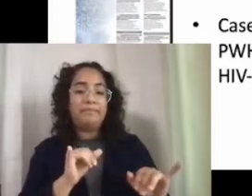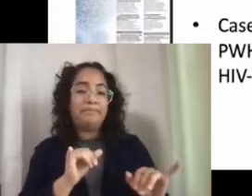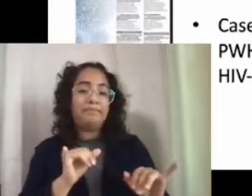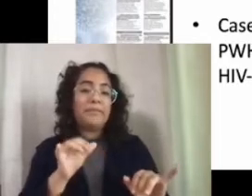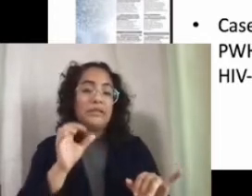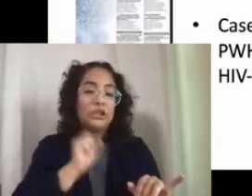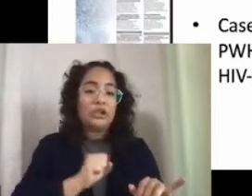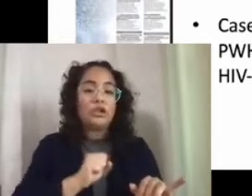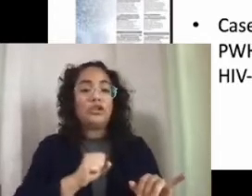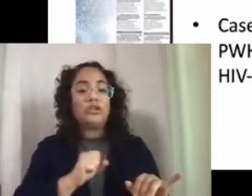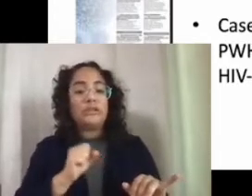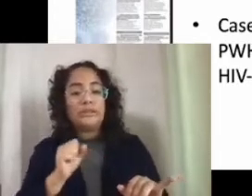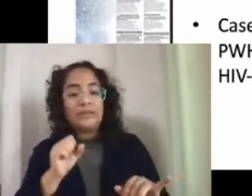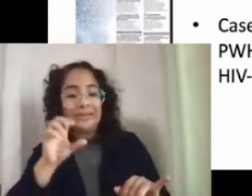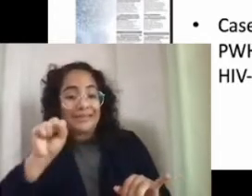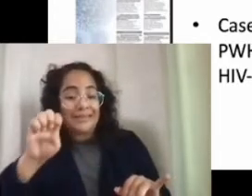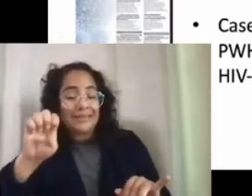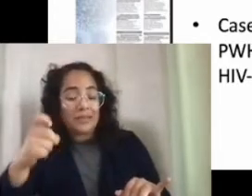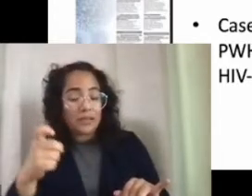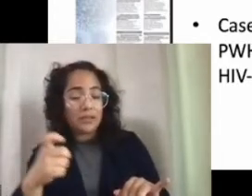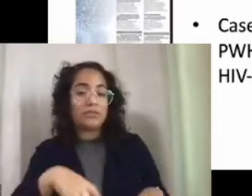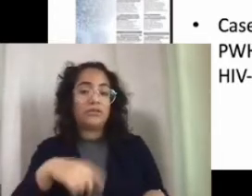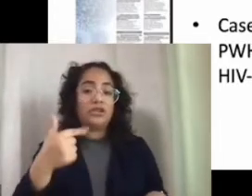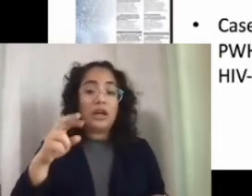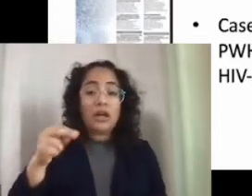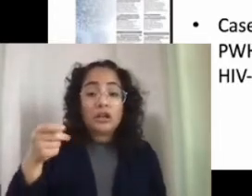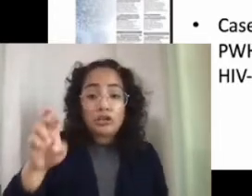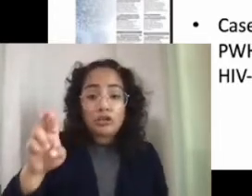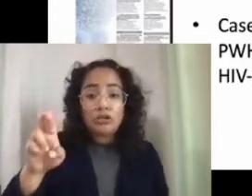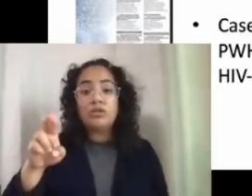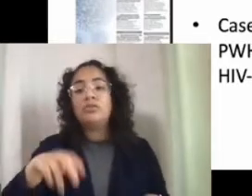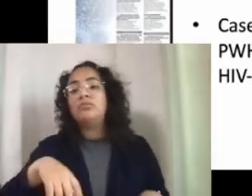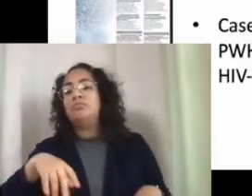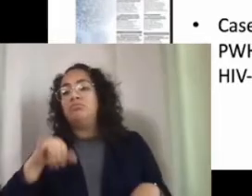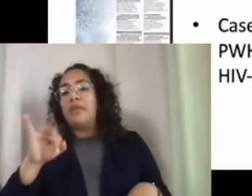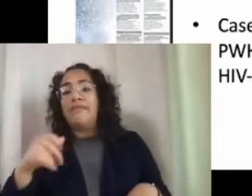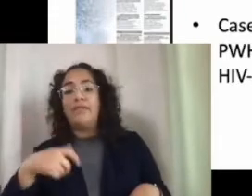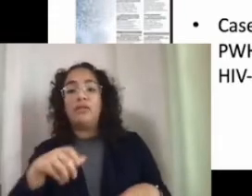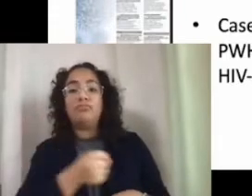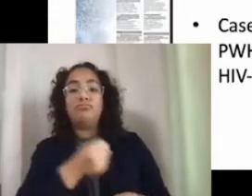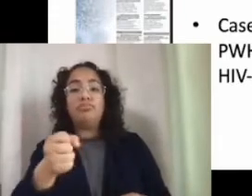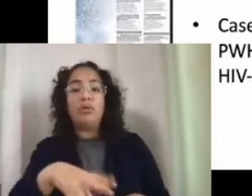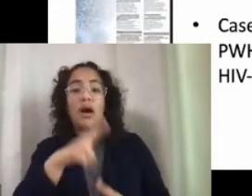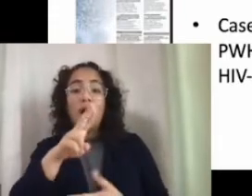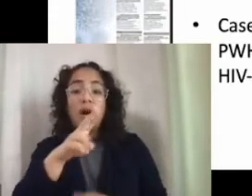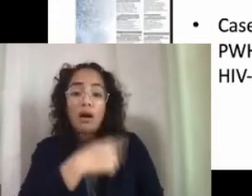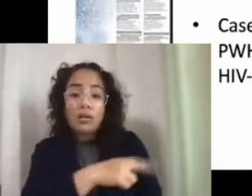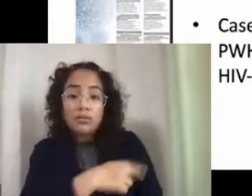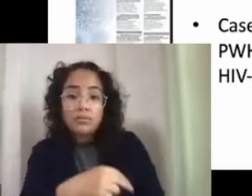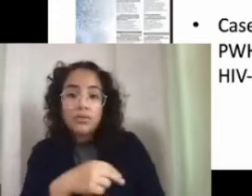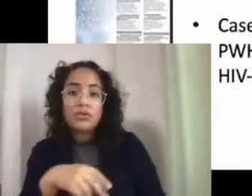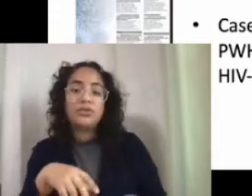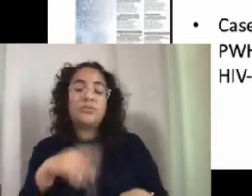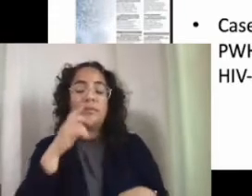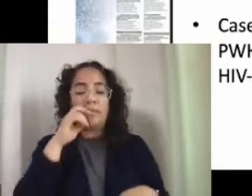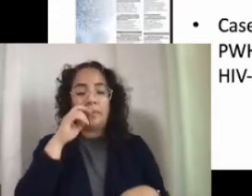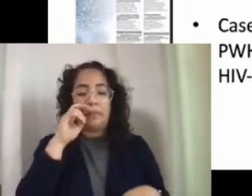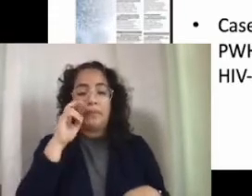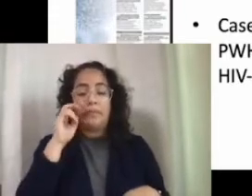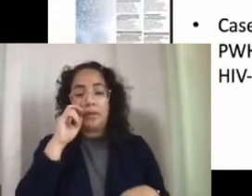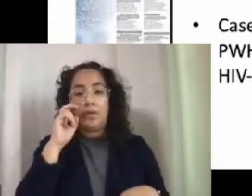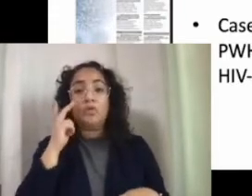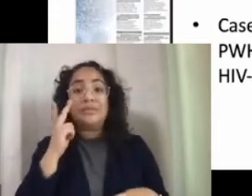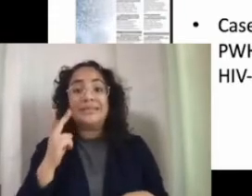sex, gender, whether they were hospitalized during acute COVID, to see whether the people with